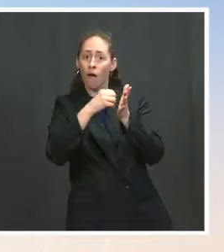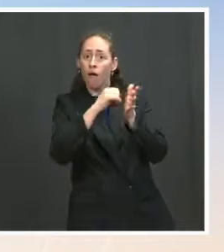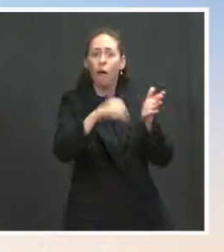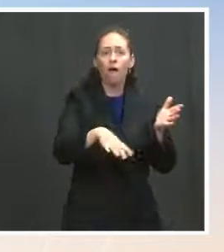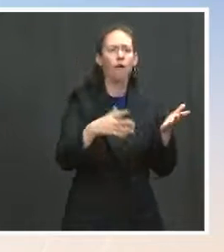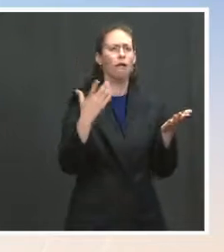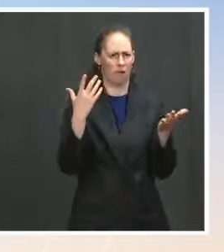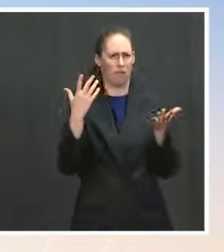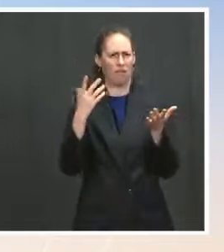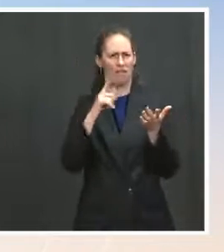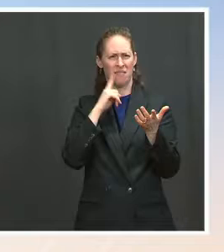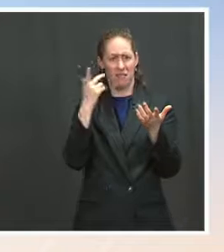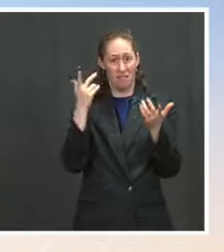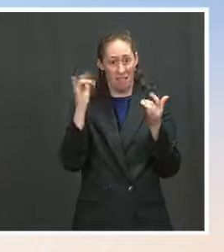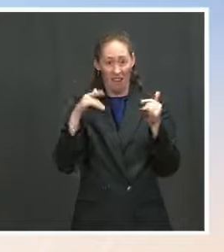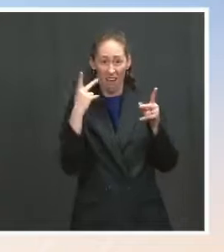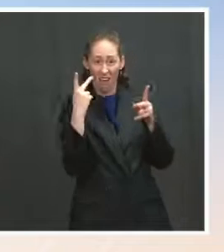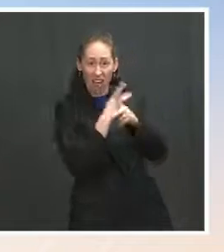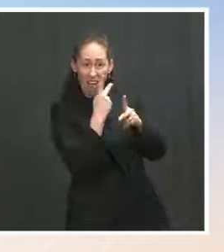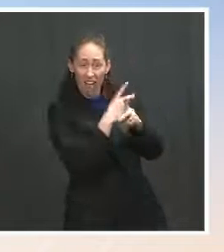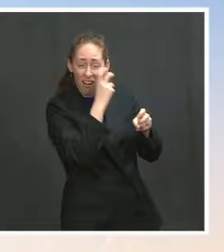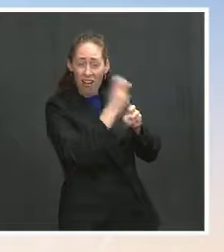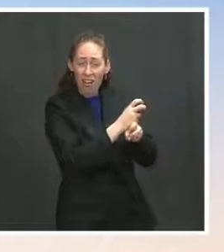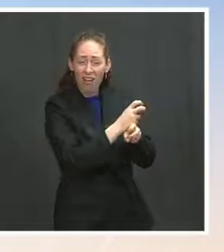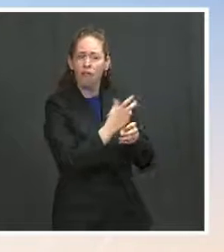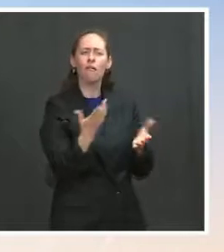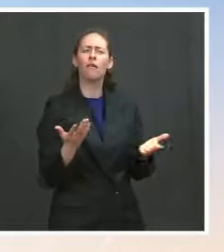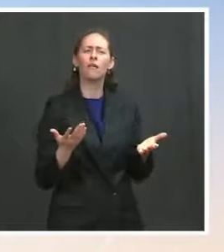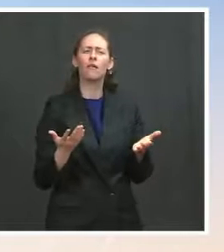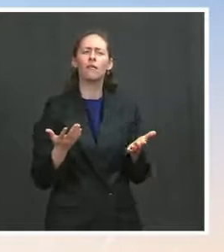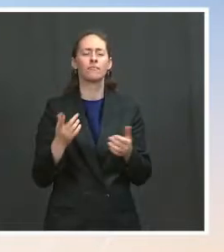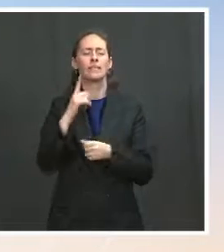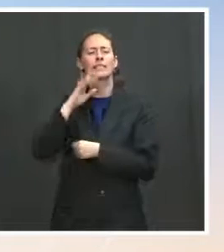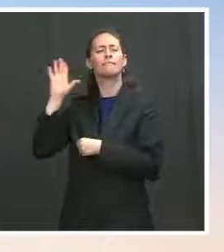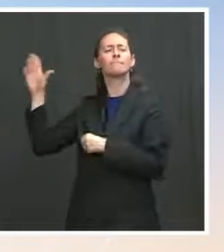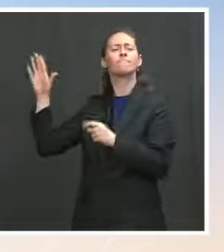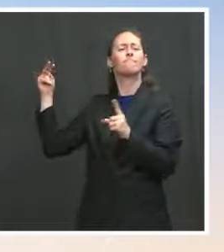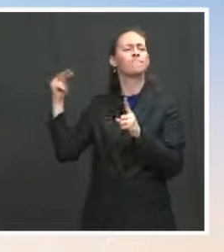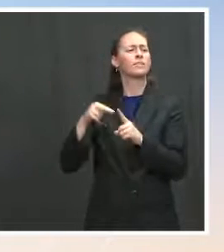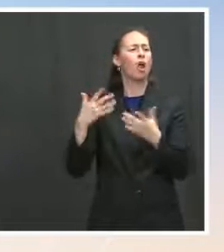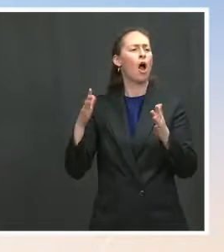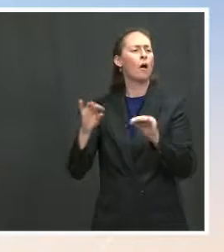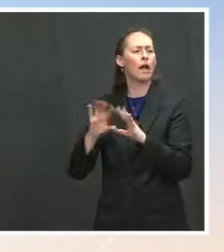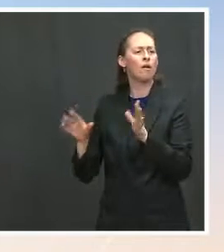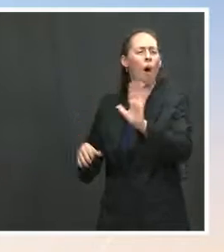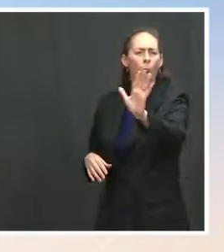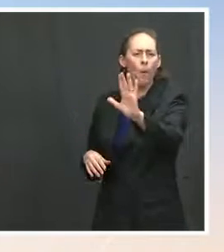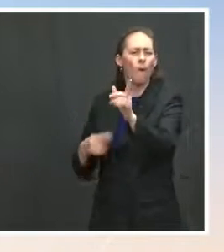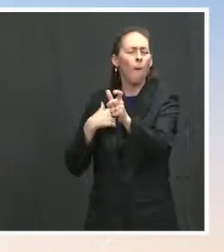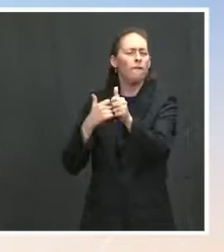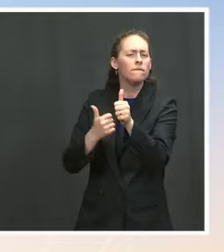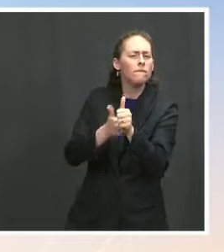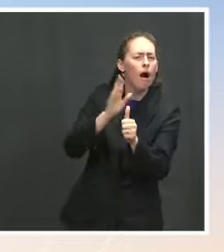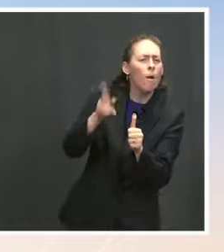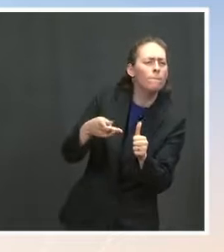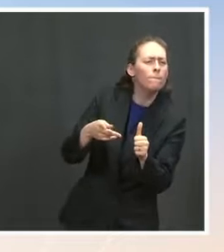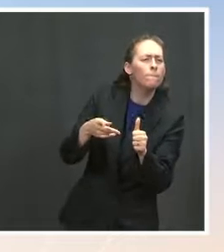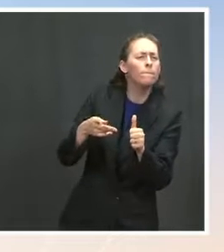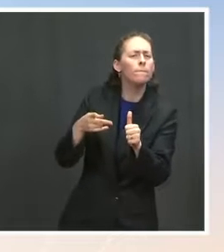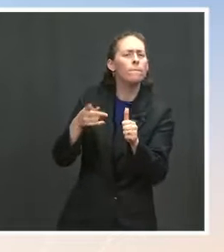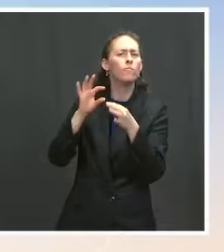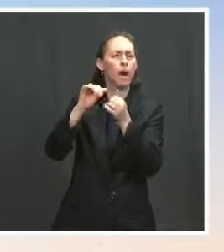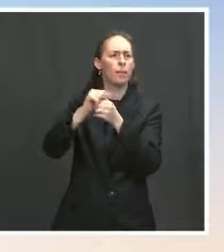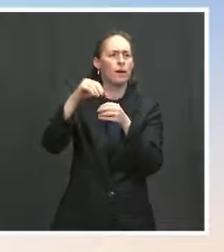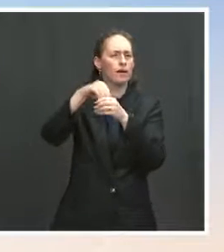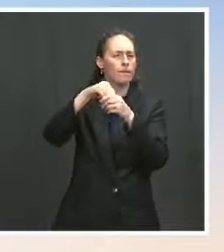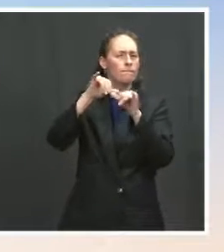hasn't changed beyond that. Go ahead. Jen, following up on infrastructure quickly, the President and Senator Capito had said they aim to reconnect tomorrow. Is that going to